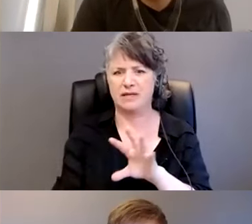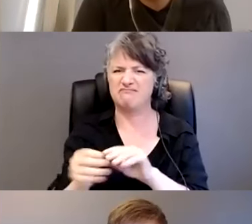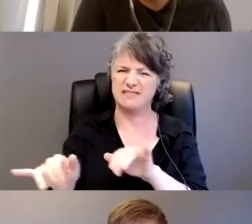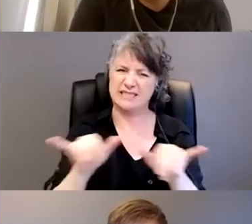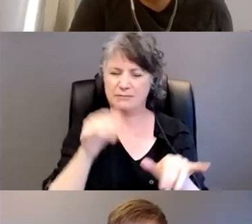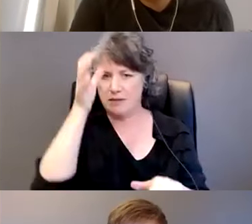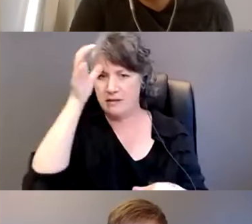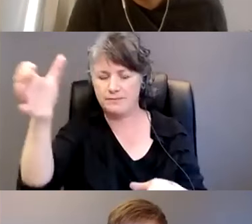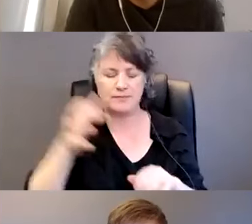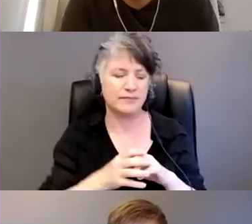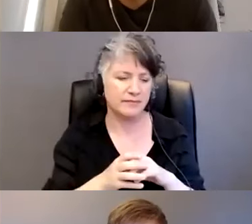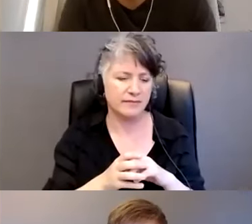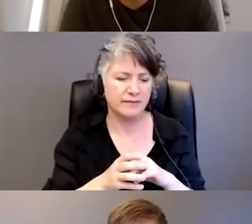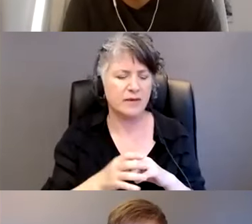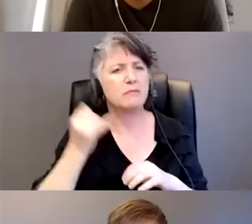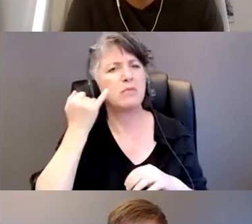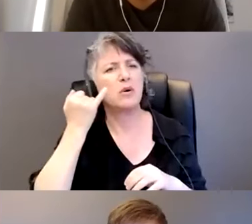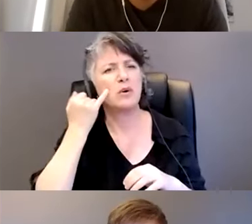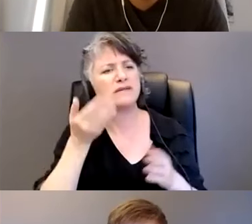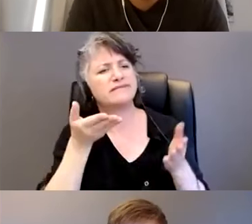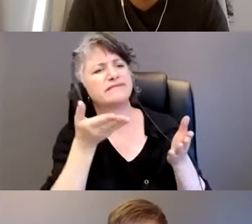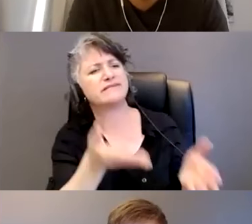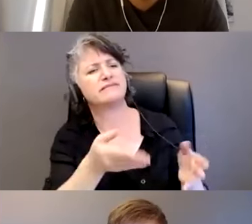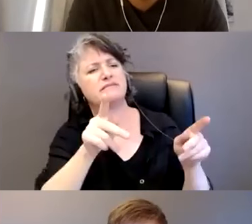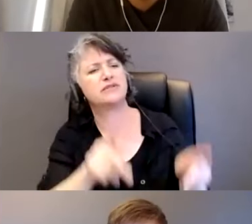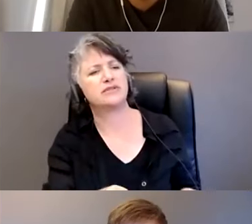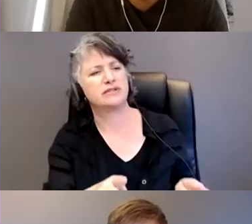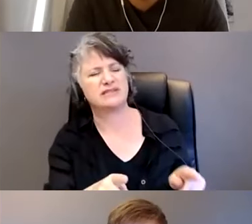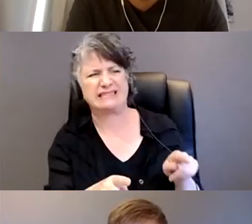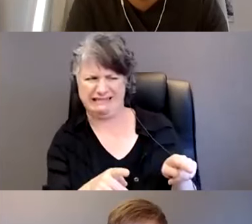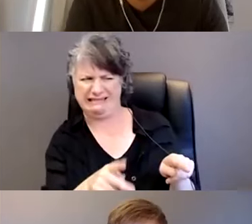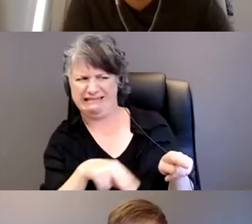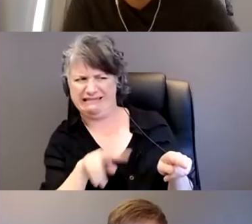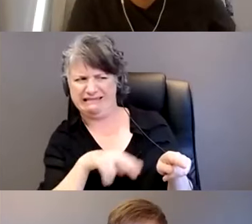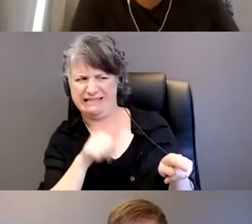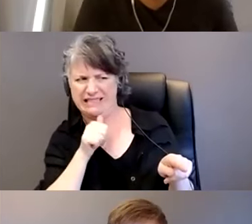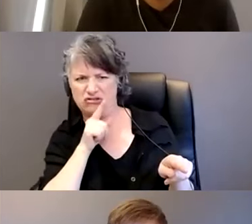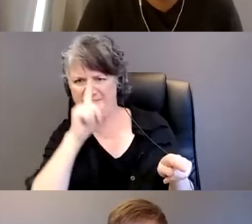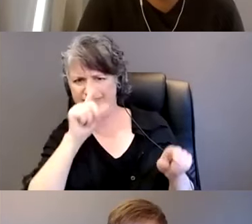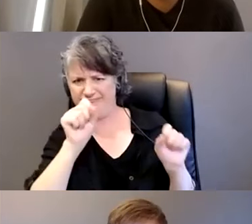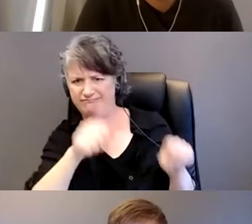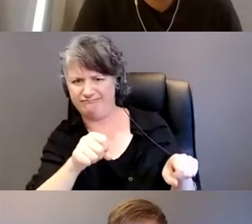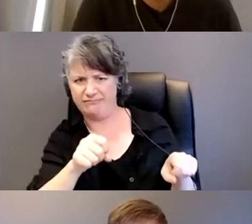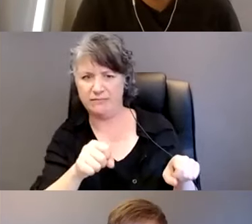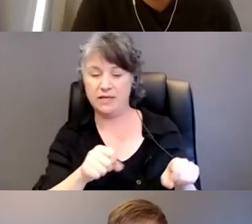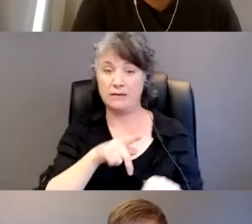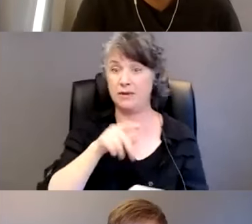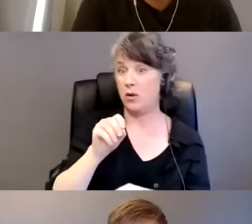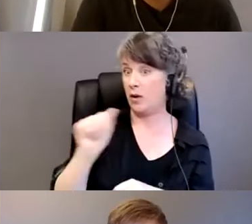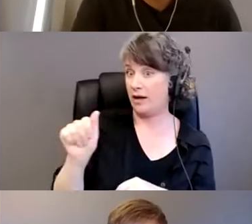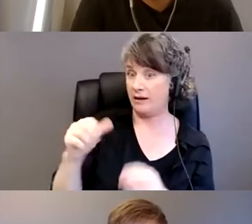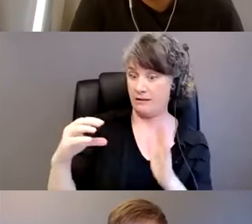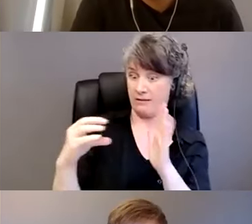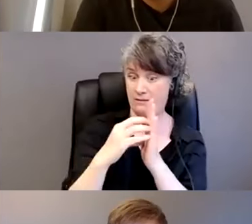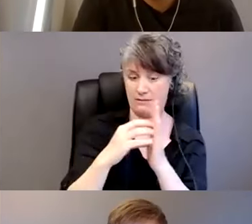there's a situation where the person's capacity is questioned and they have a clause in their power of attorney that stipulates that they